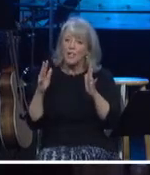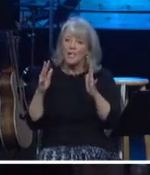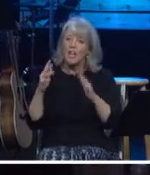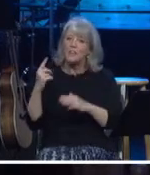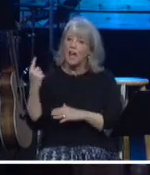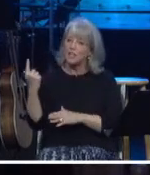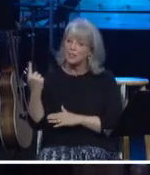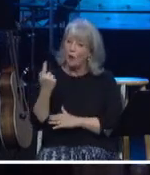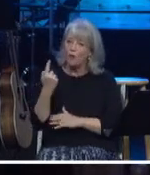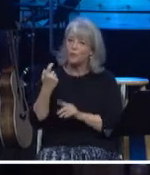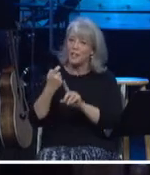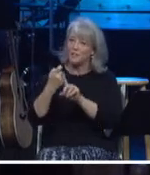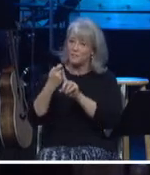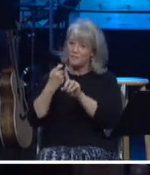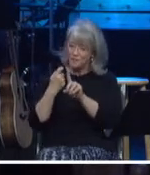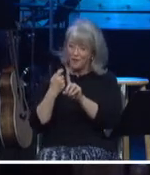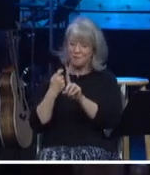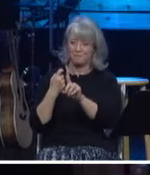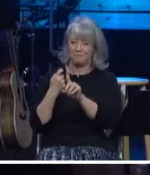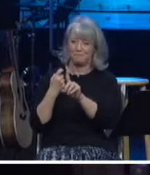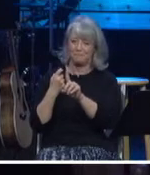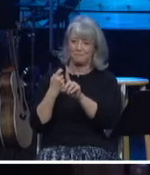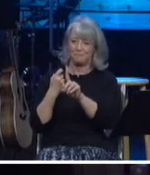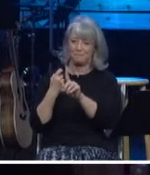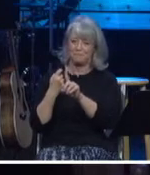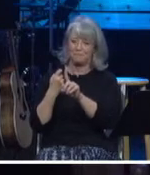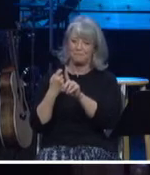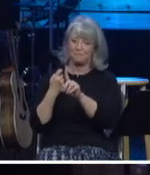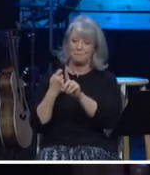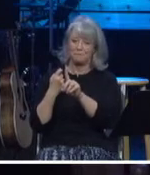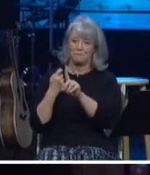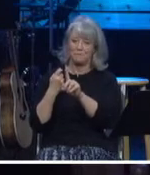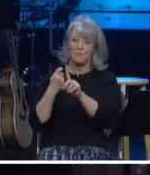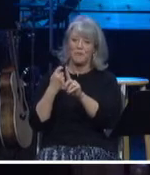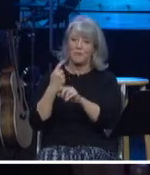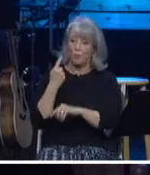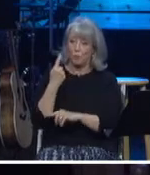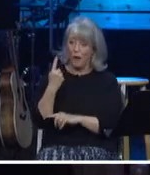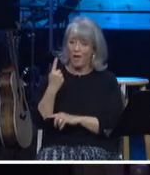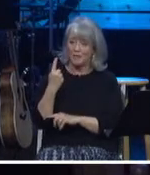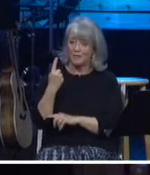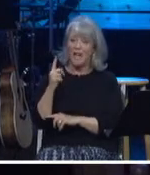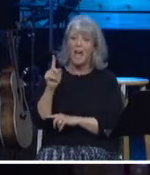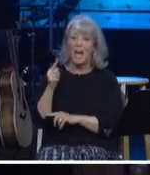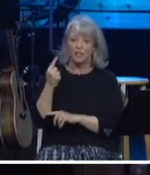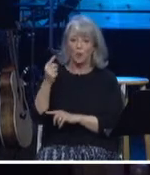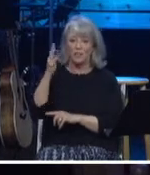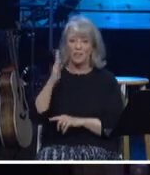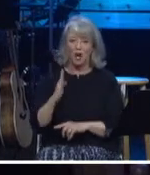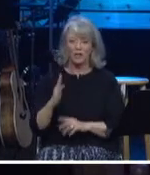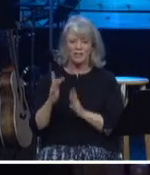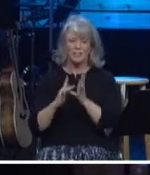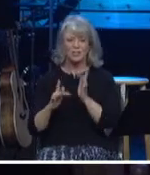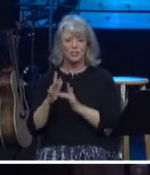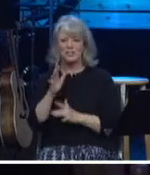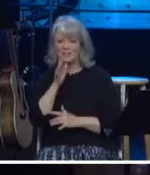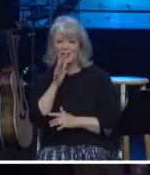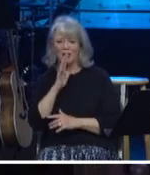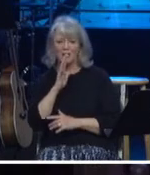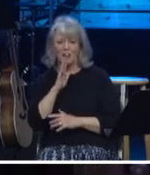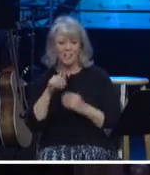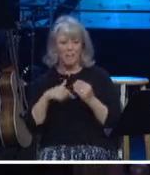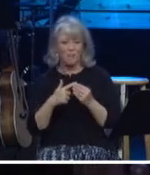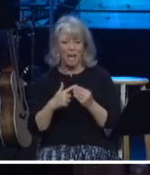is from, that comes from the one and only God. Jesus is not speaking of seeking in